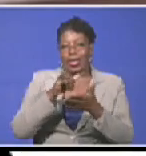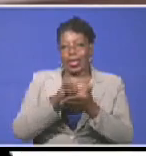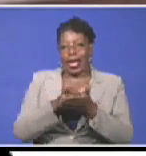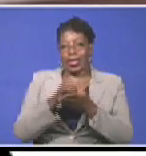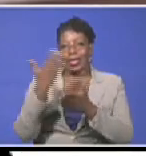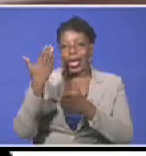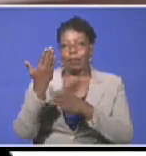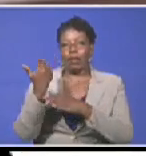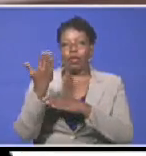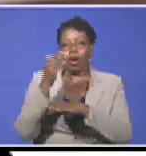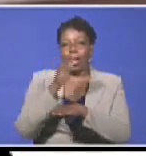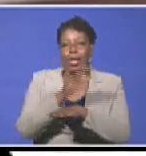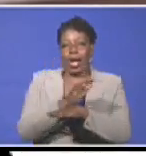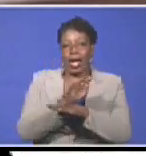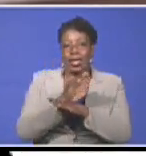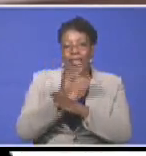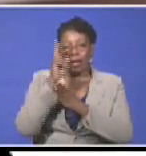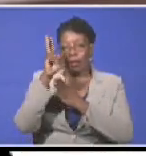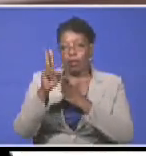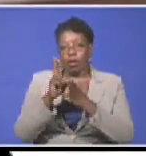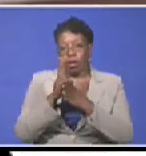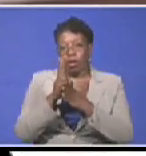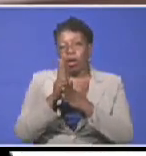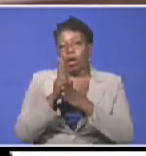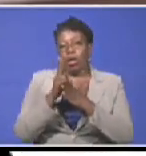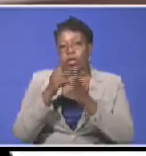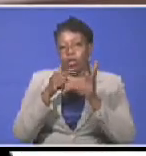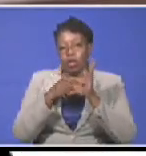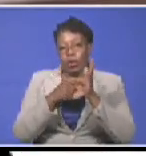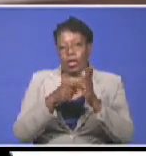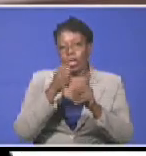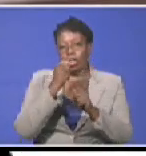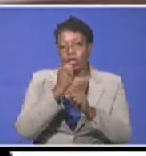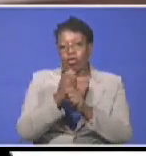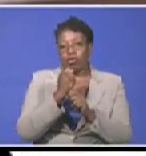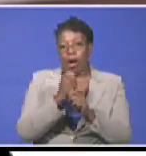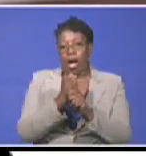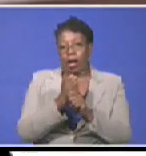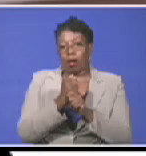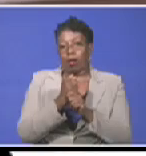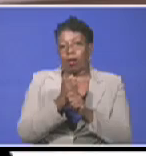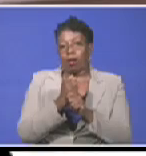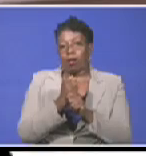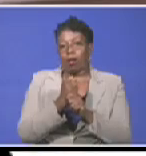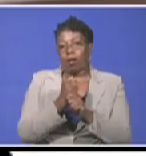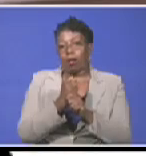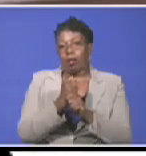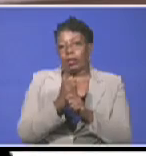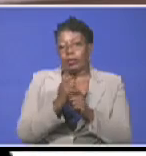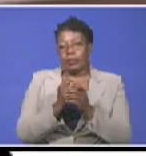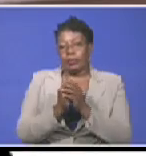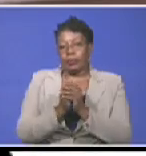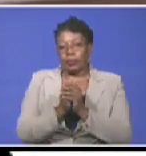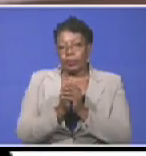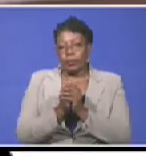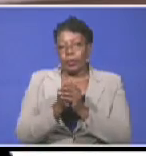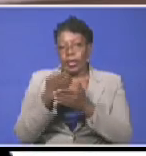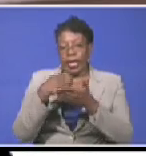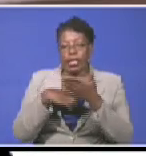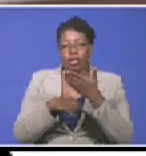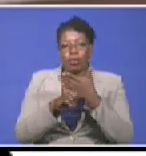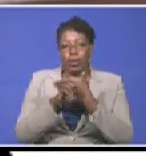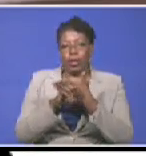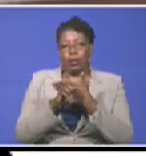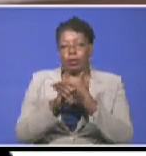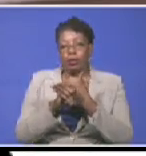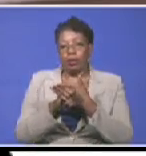last, our camera footage showed a truck familiar to managers and staff at W.S.C. entering